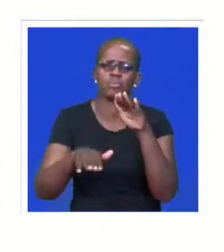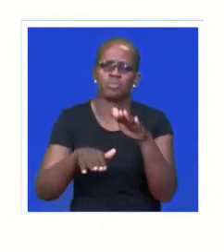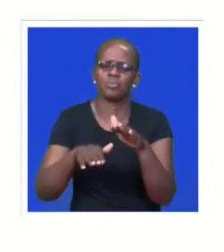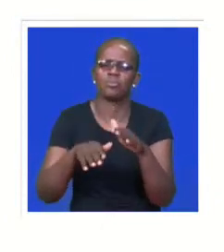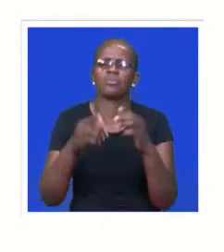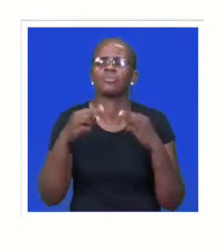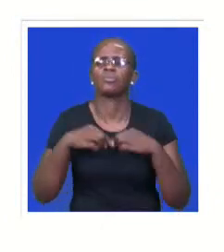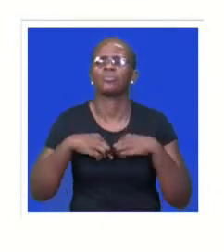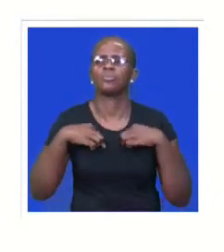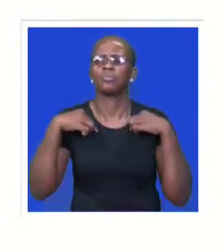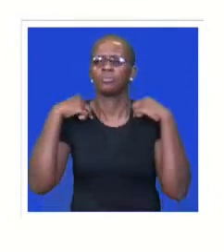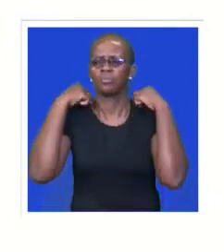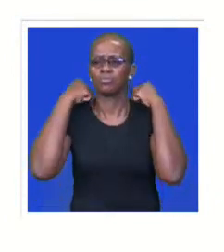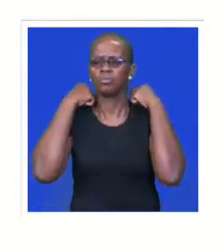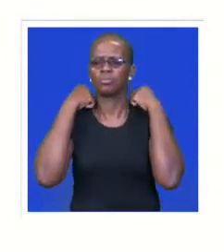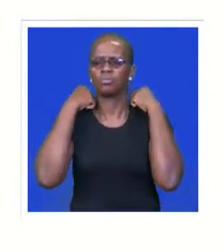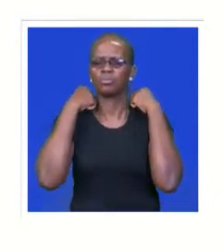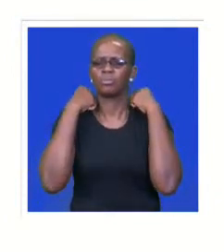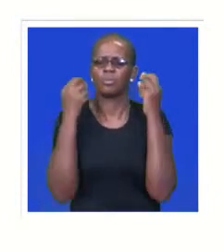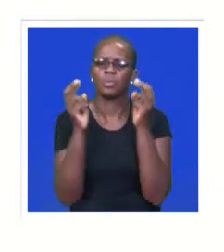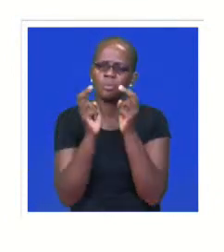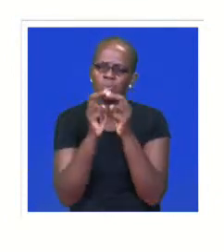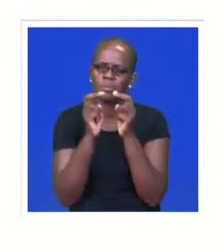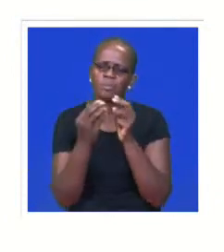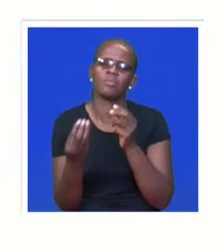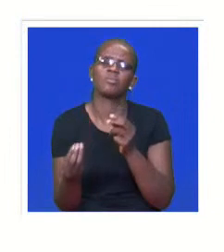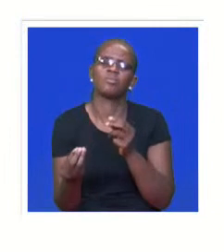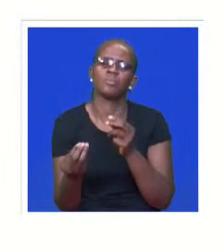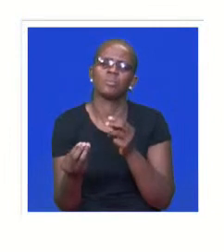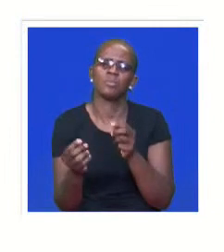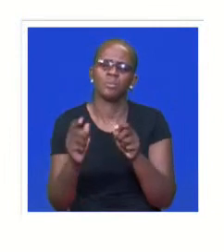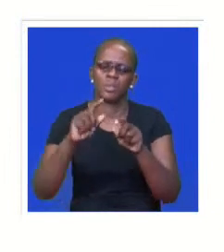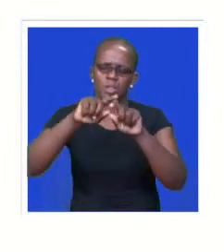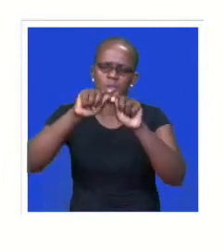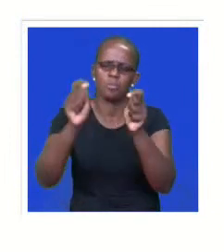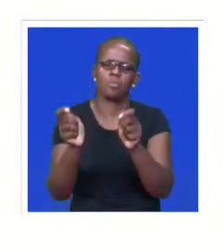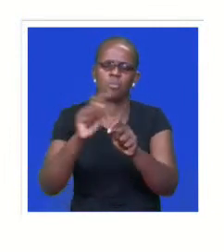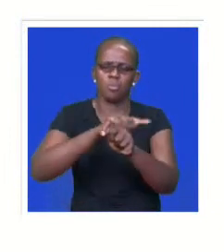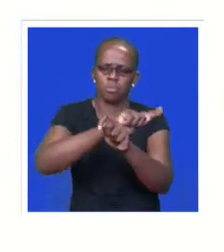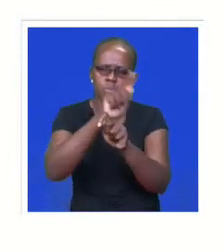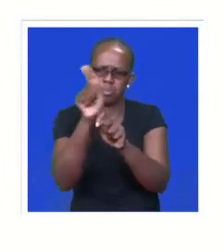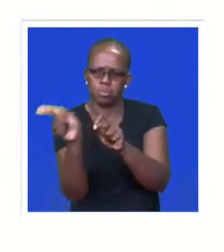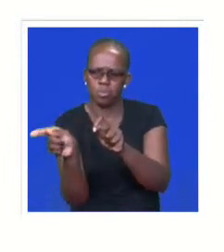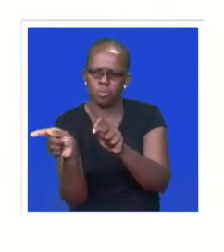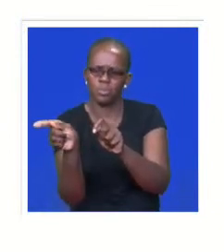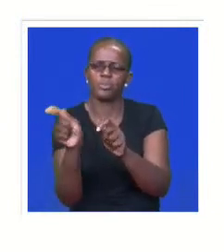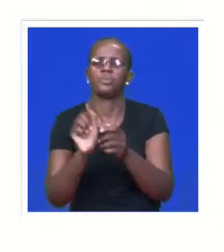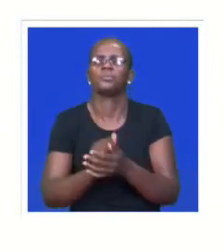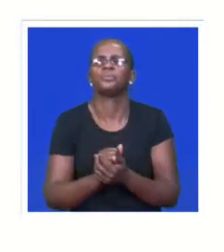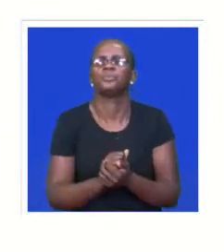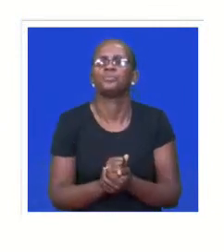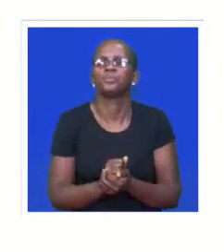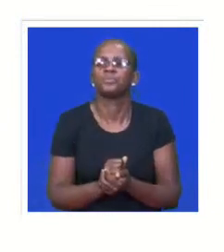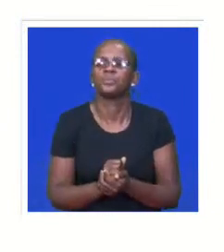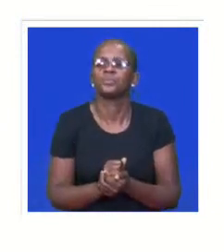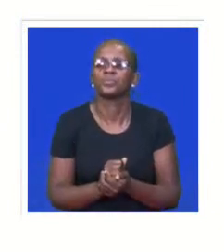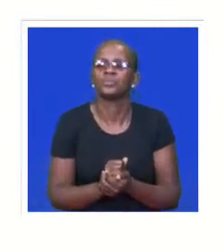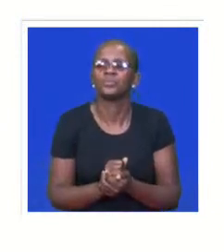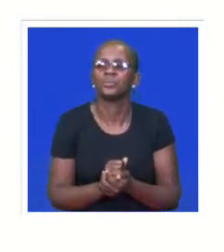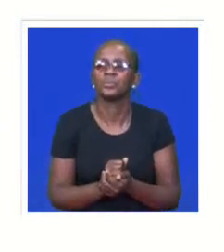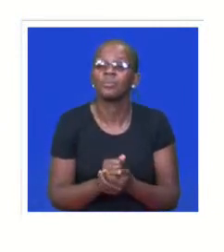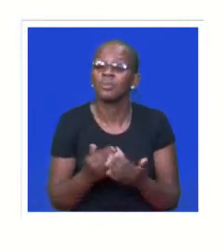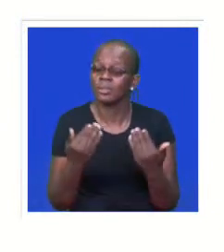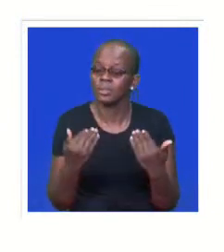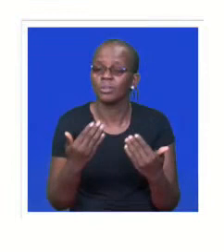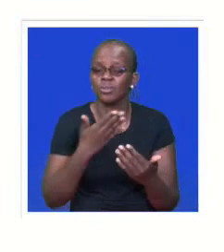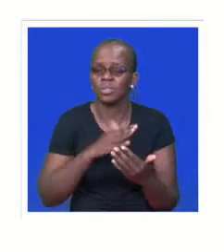mice, and pant. That's good. So now, dear learner, I want you to read with